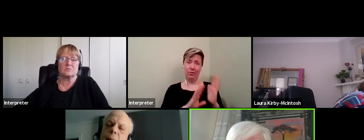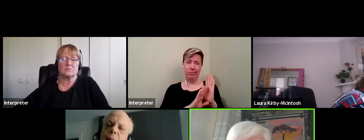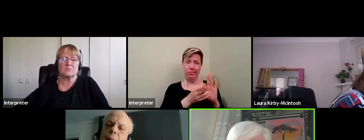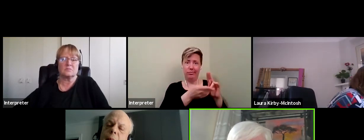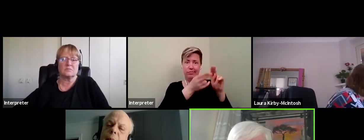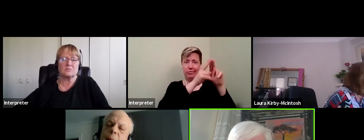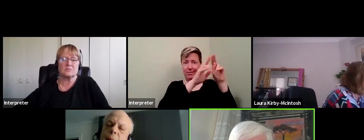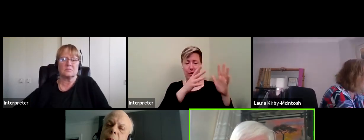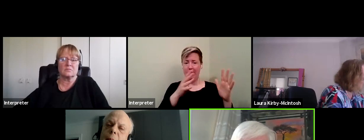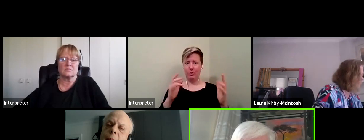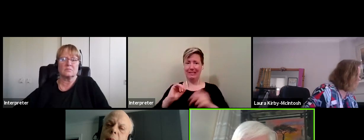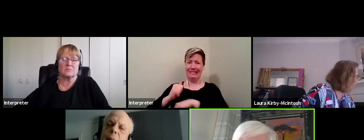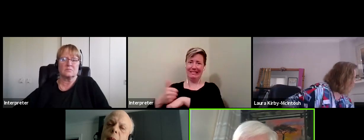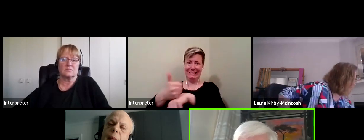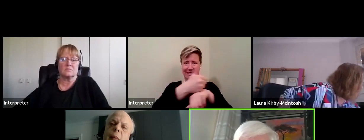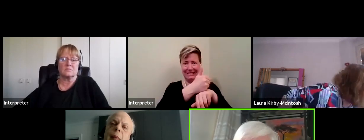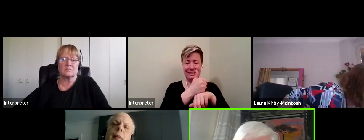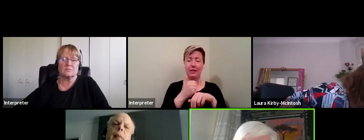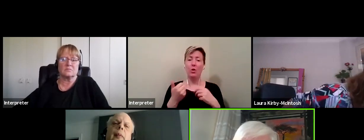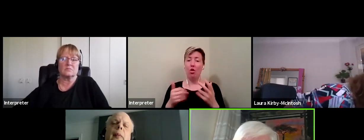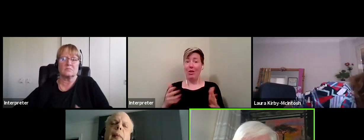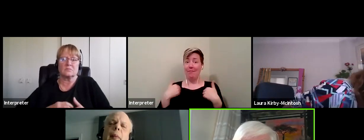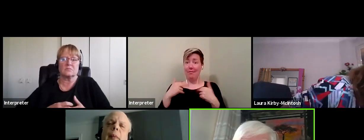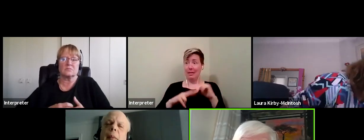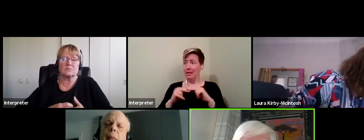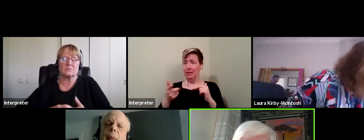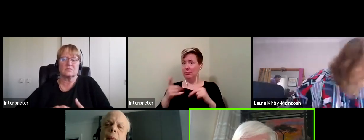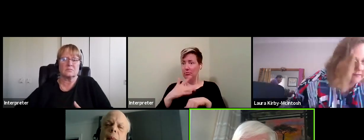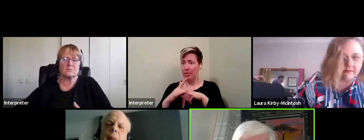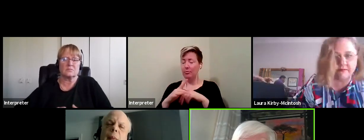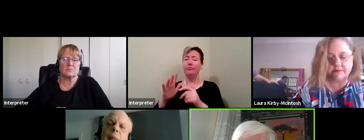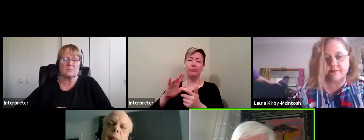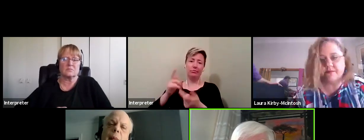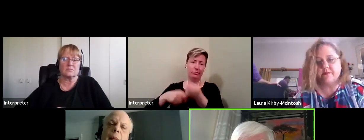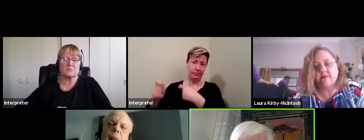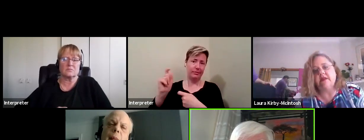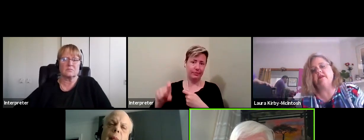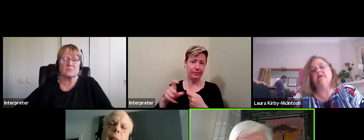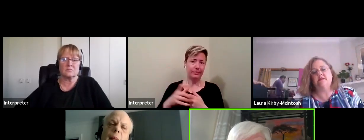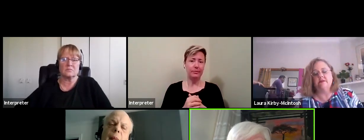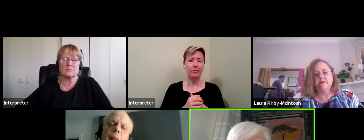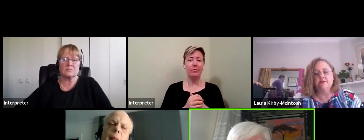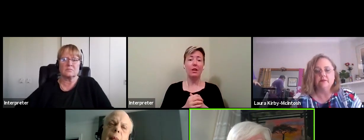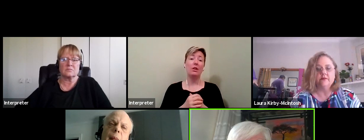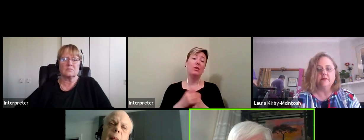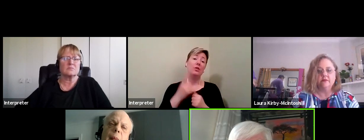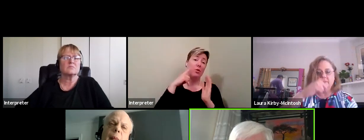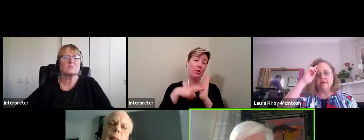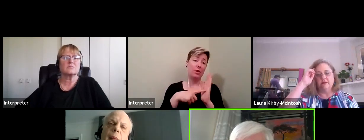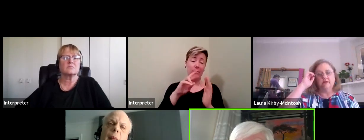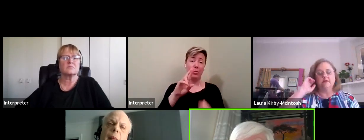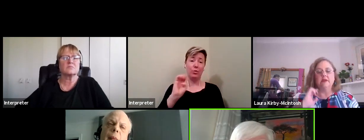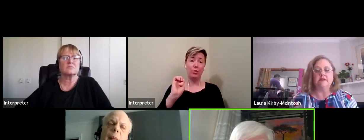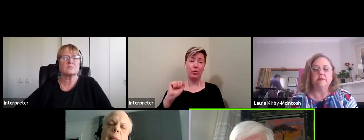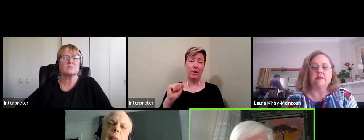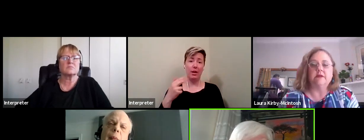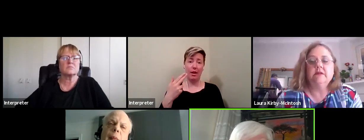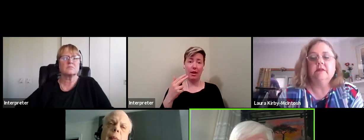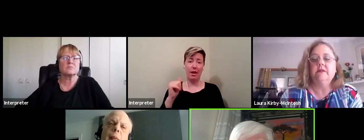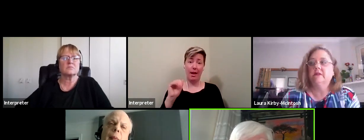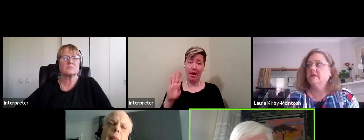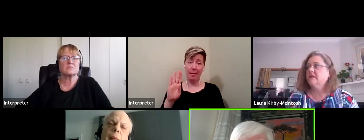and find. So better options for expansion or moving people include rehab centers. They are some of the